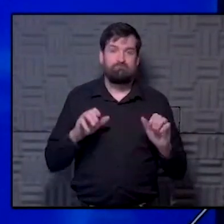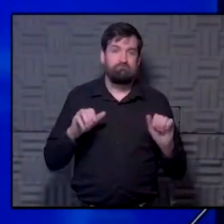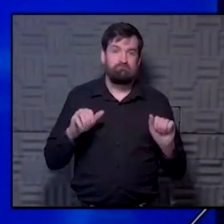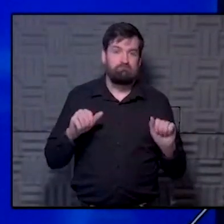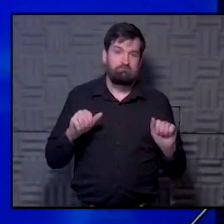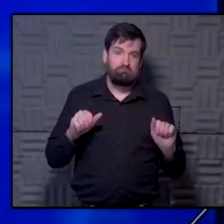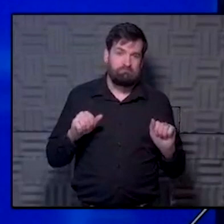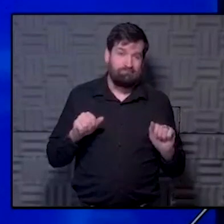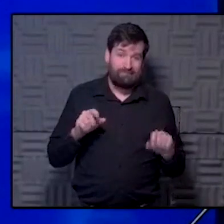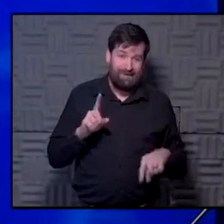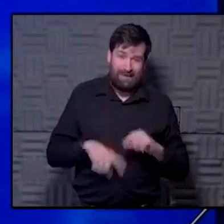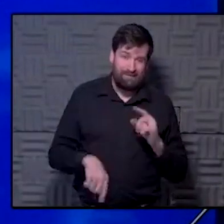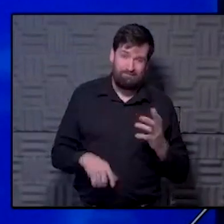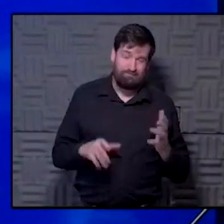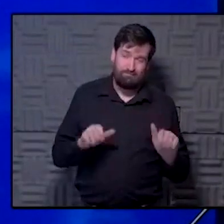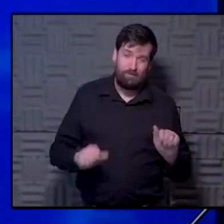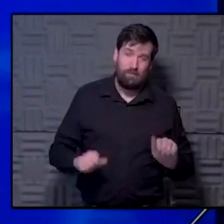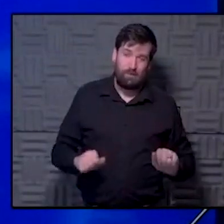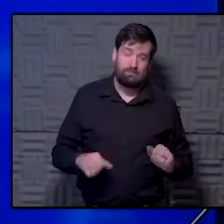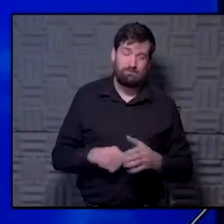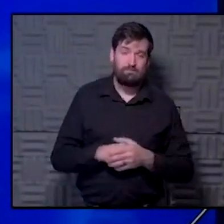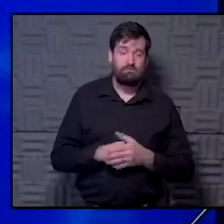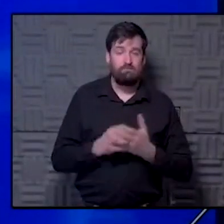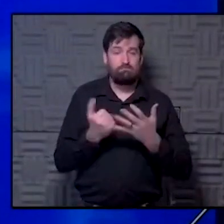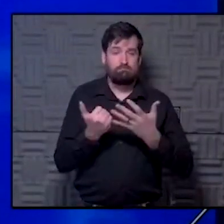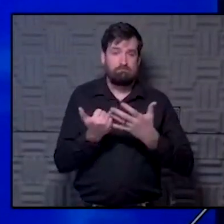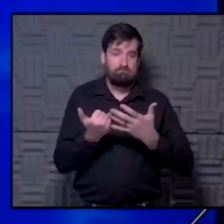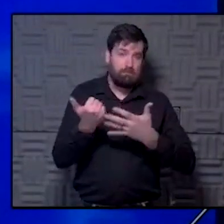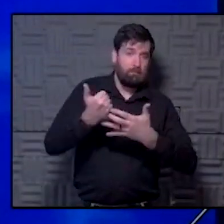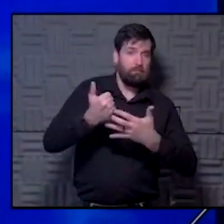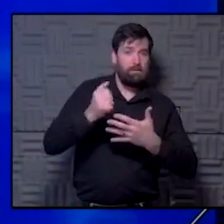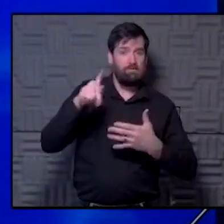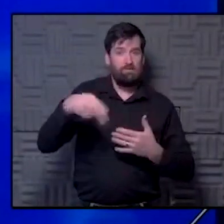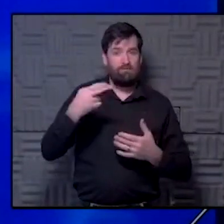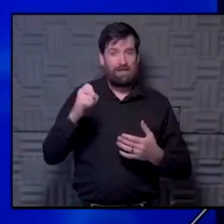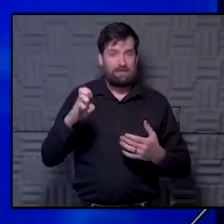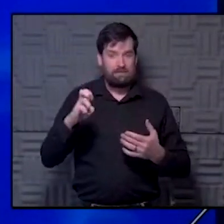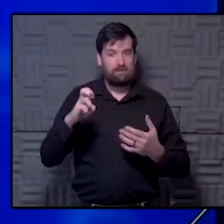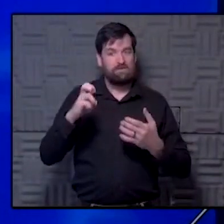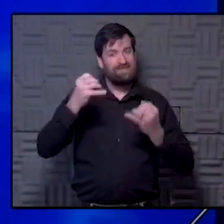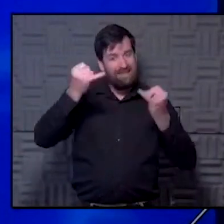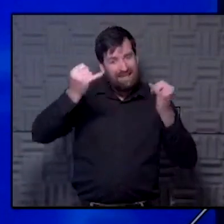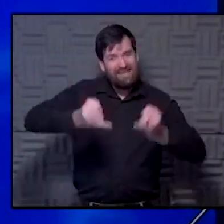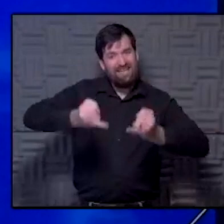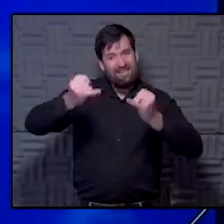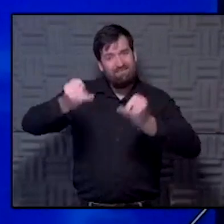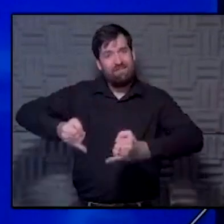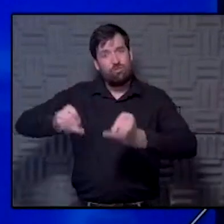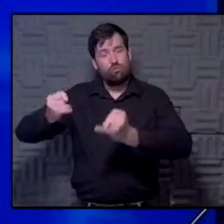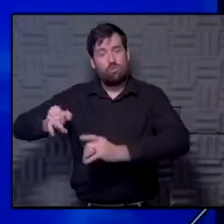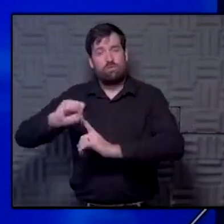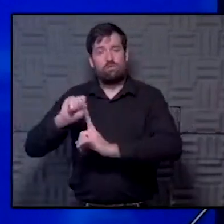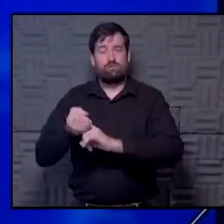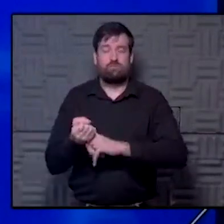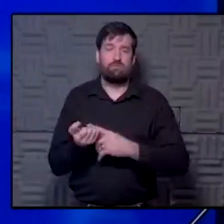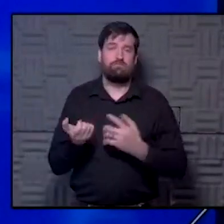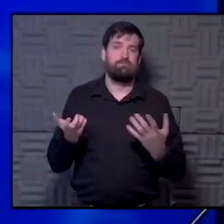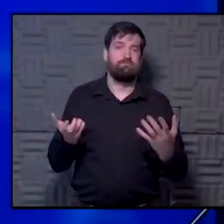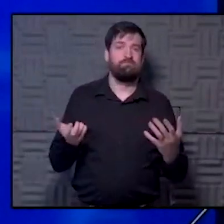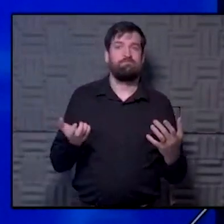don't. Moving phases at the individual level based on an individual set of circumstances is